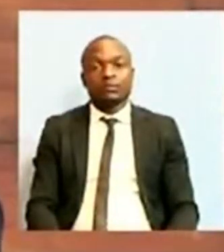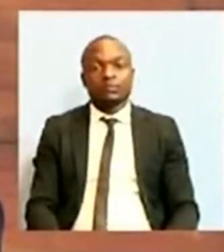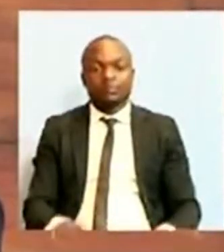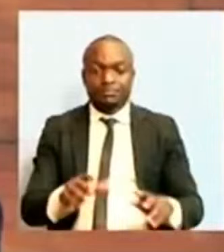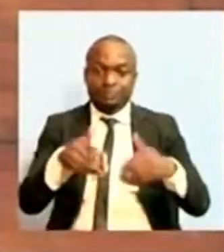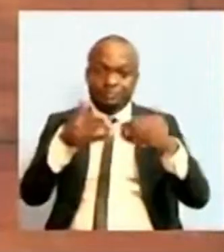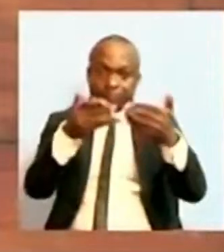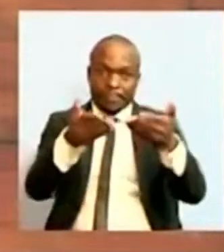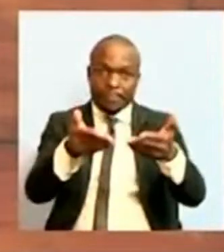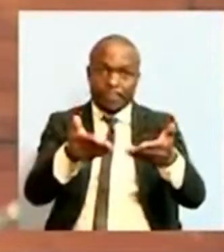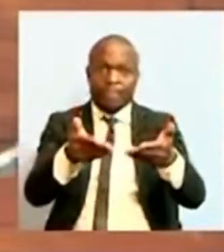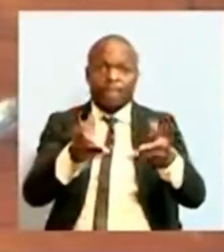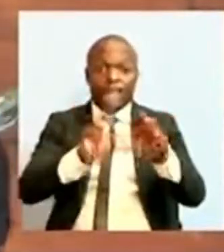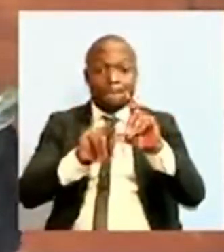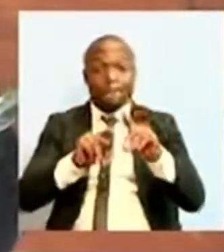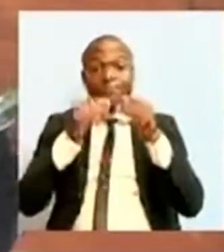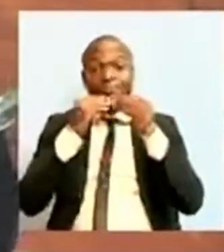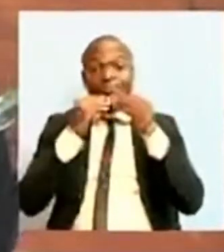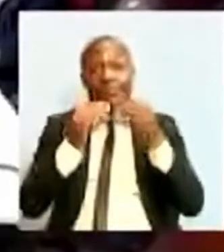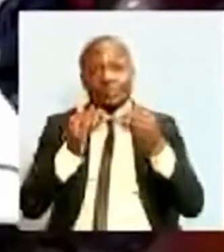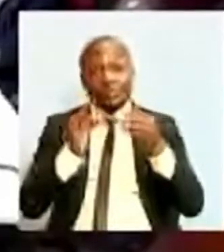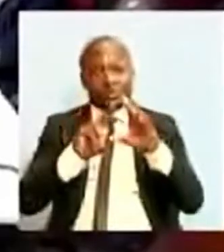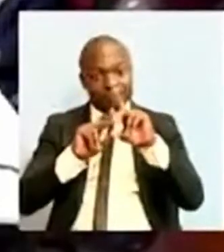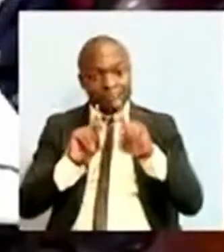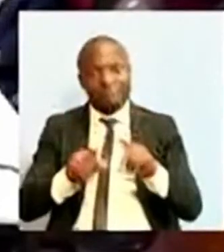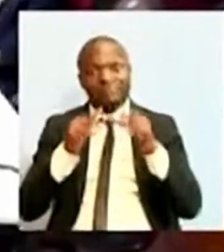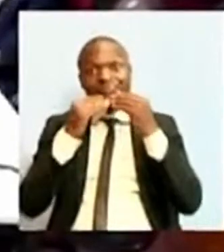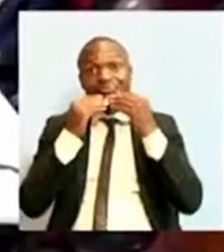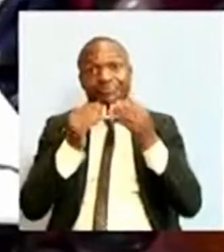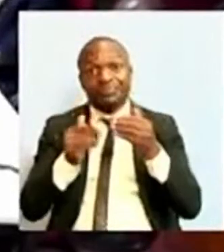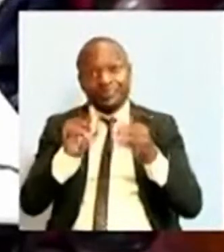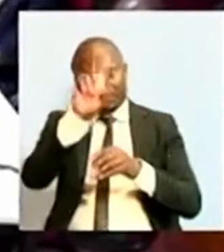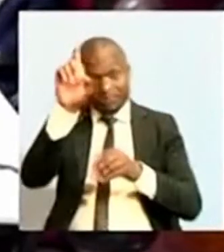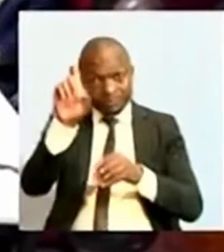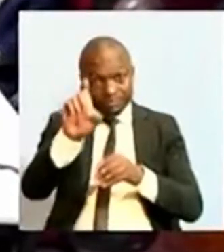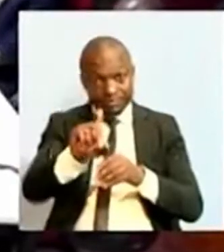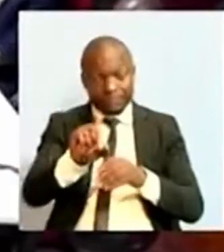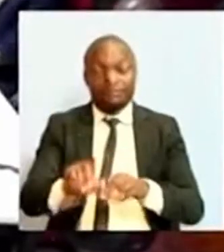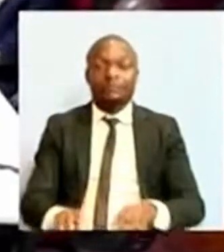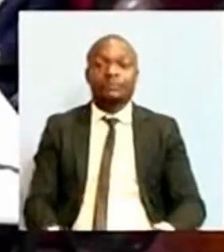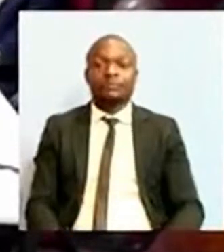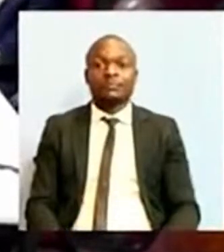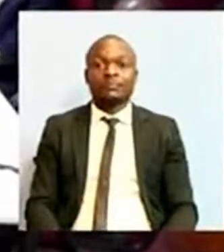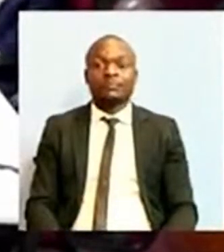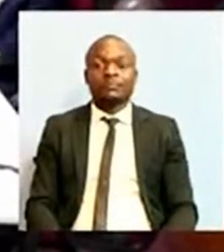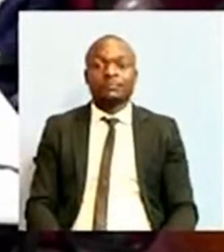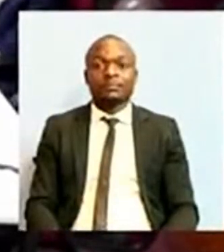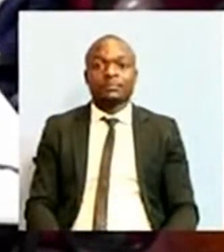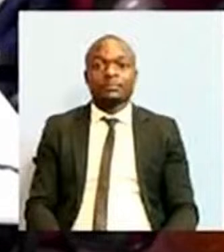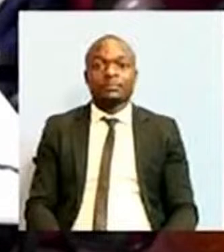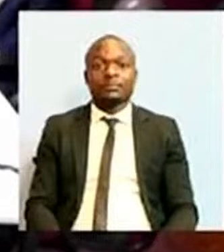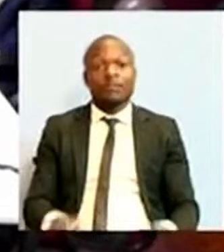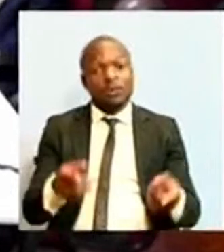Chair. Thank you so much, and we appreciate the question, Chair. The question is,